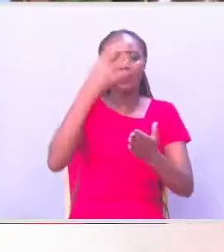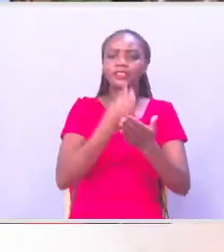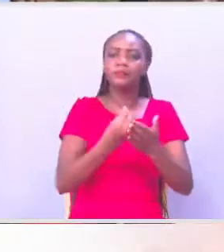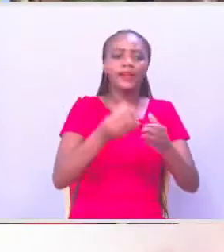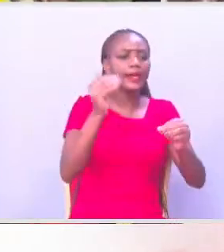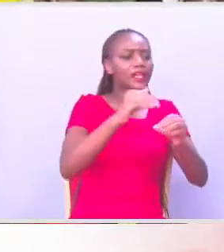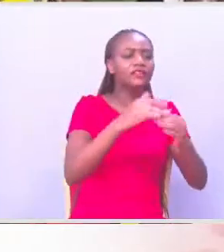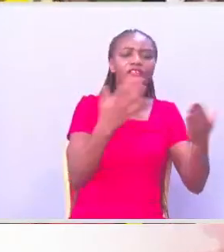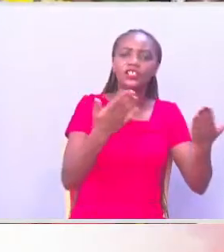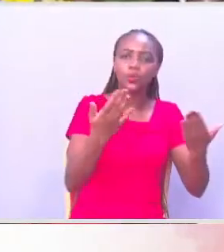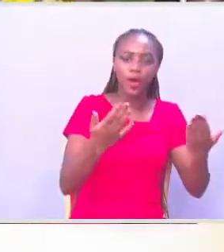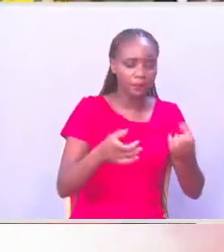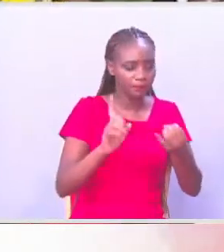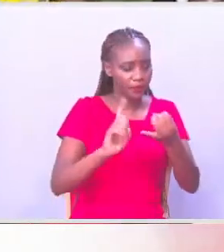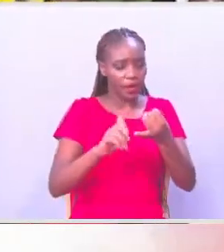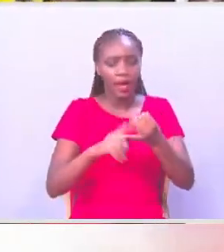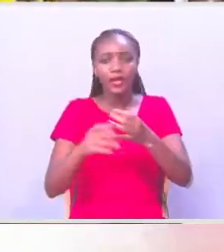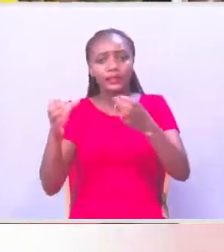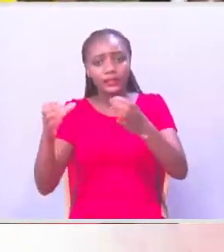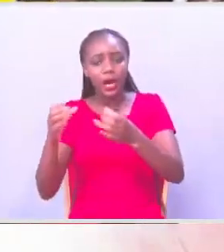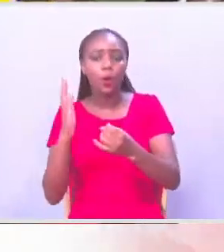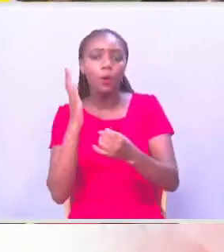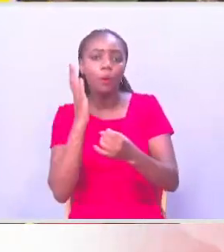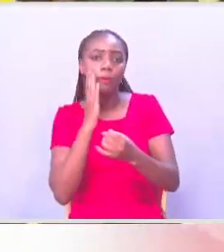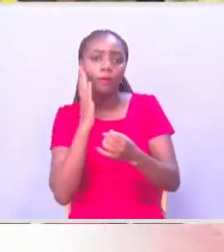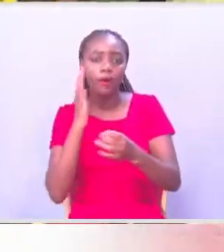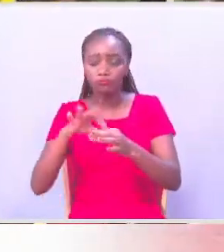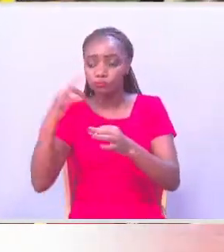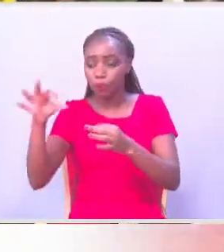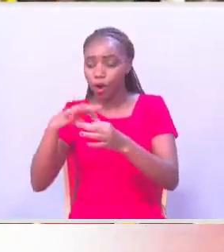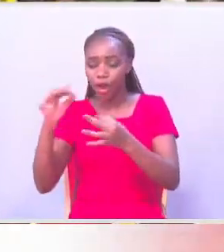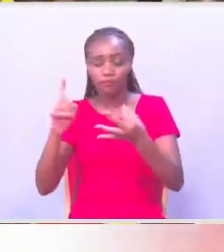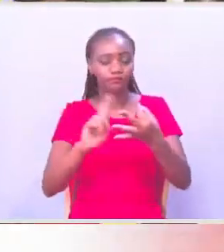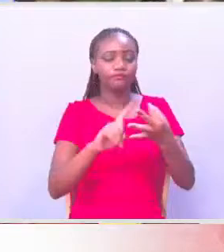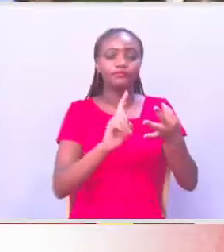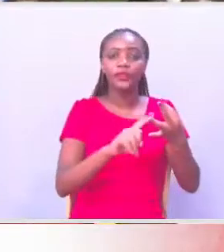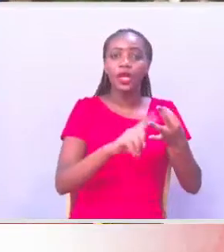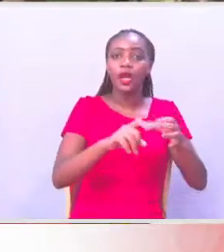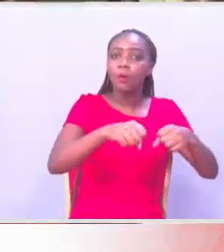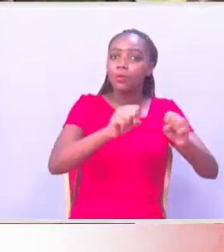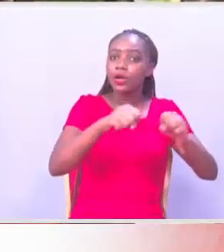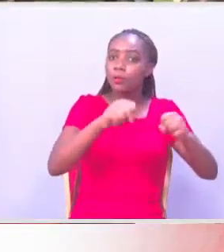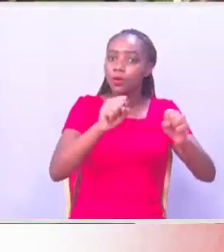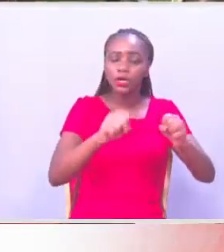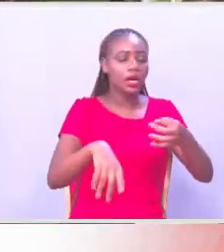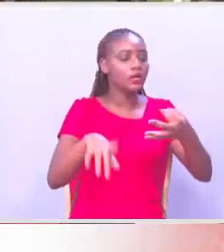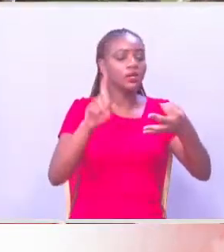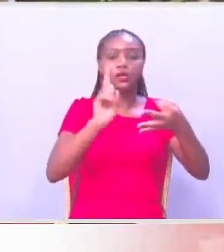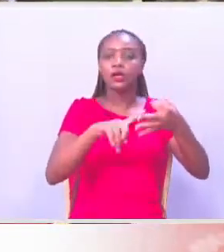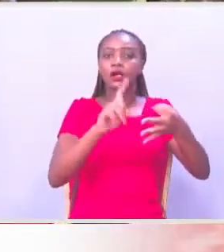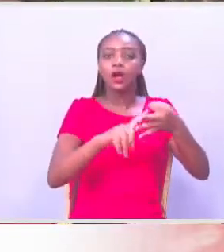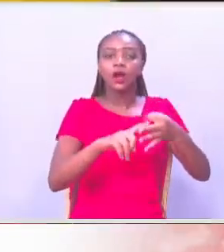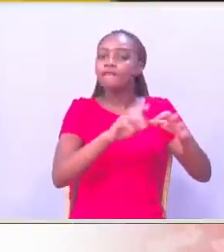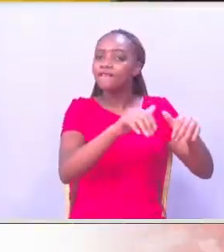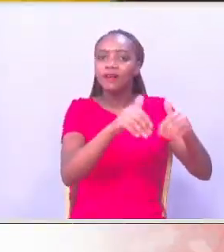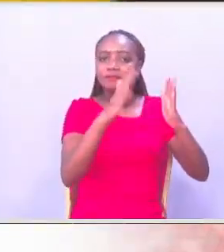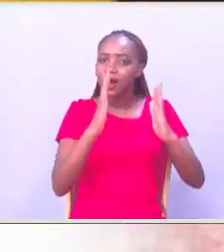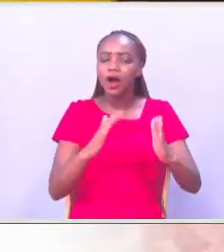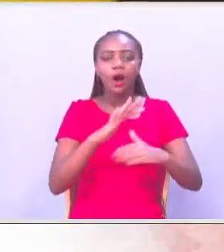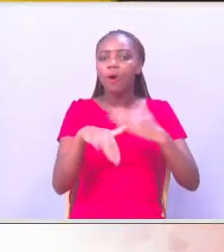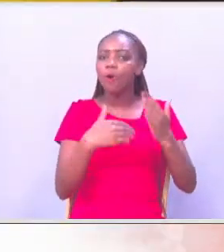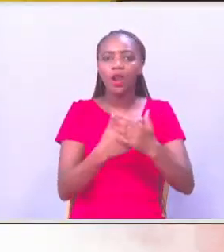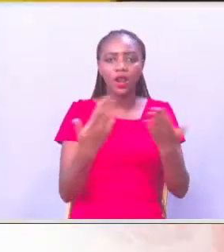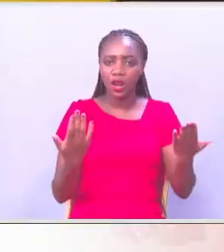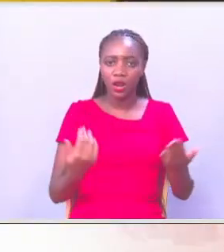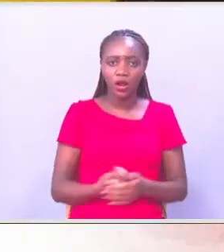Tuweke pesa ya serikali kwa sako ya bodaboda. Tuweke pesa ya serikali kwa cooperative ya mkulima. We